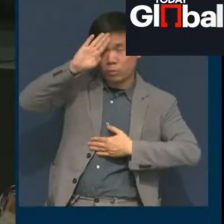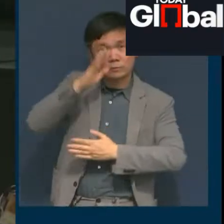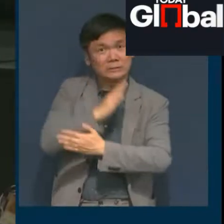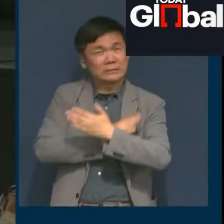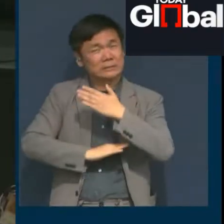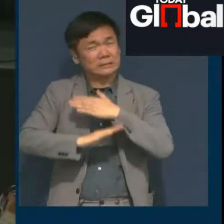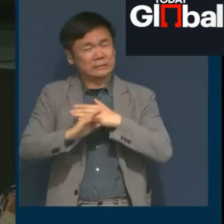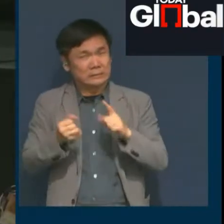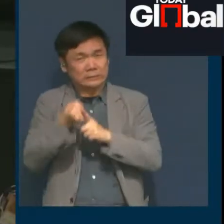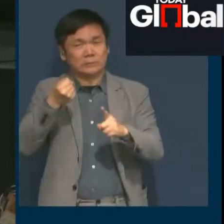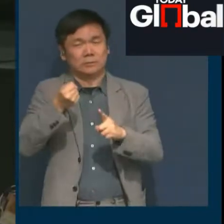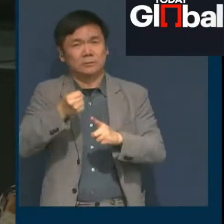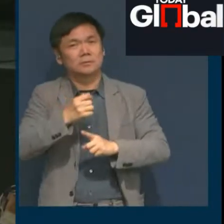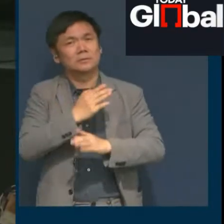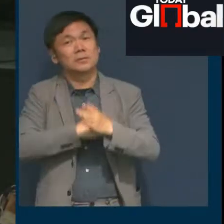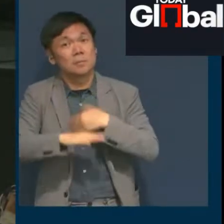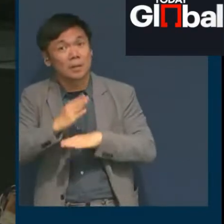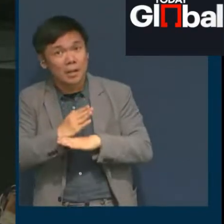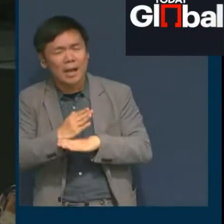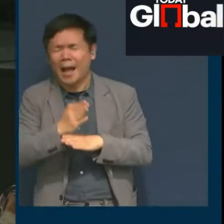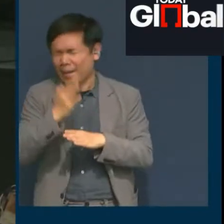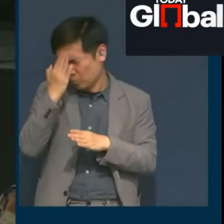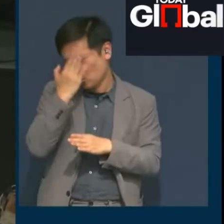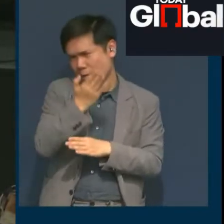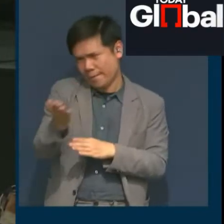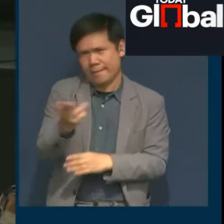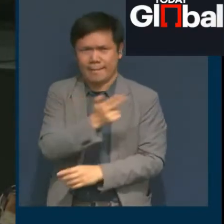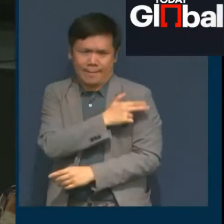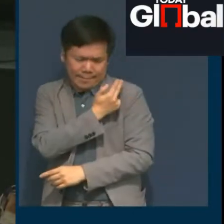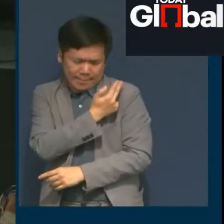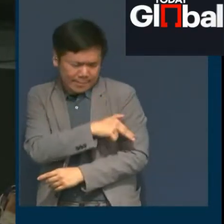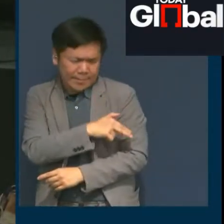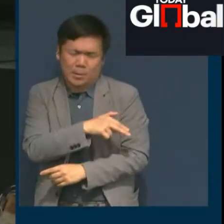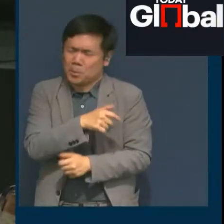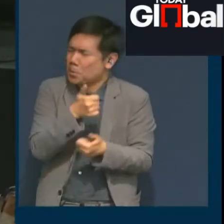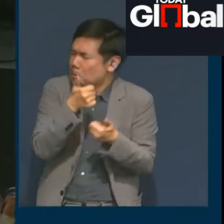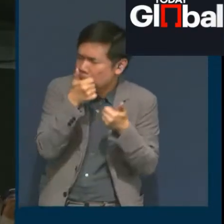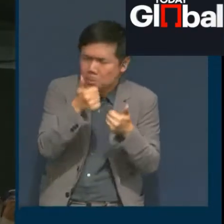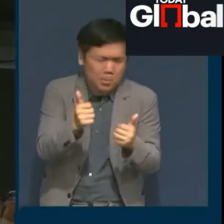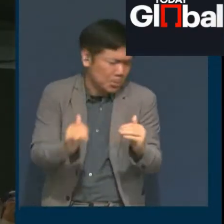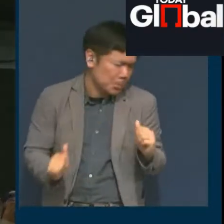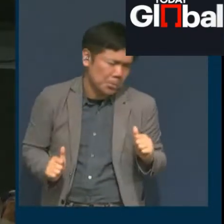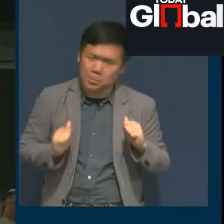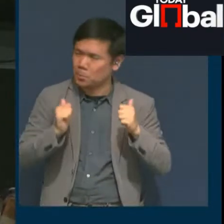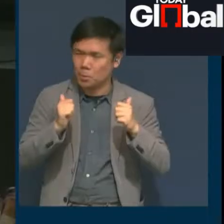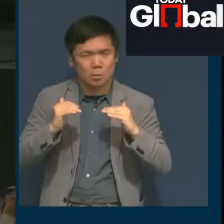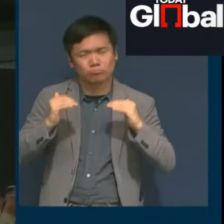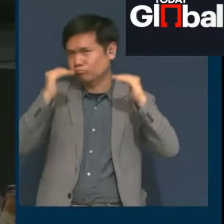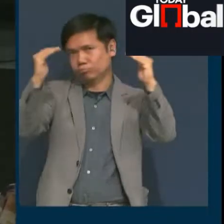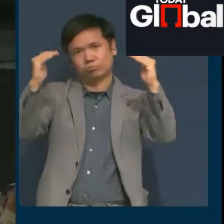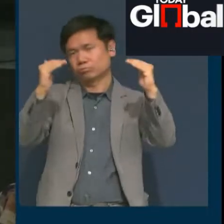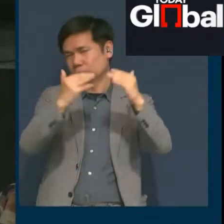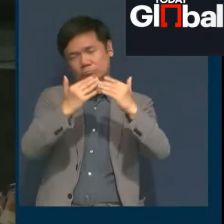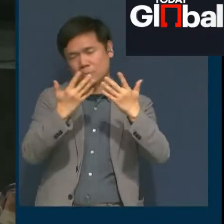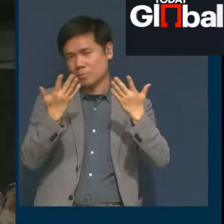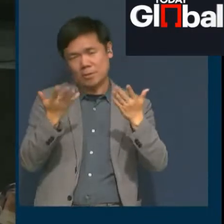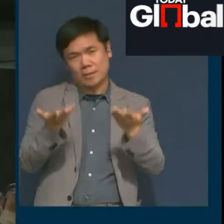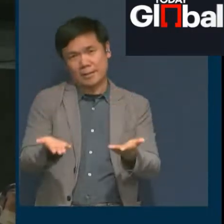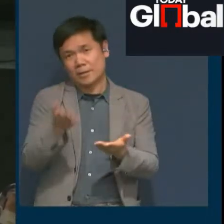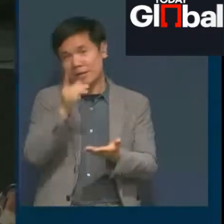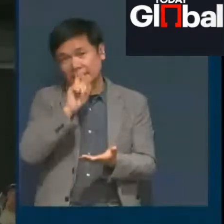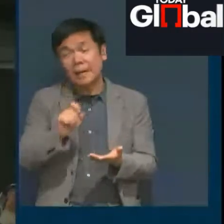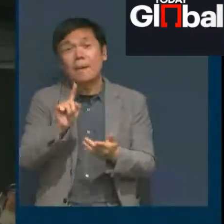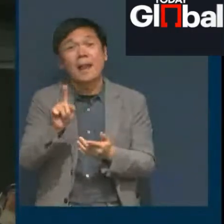way. Clinics and hospitals are excellent in Qatar, but I'd like to find out what are the measures taken by